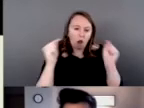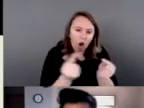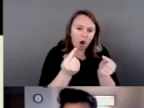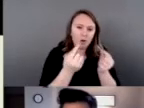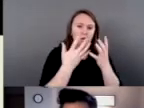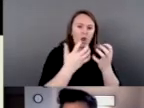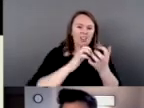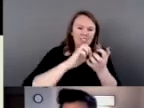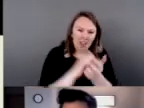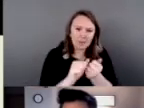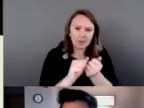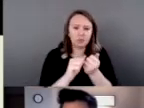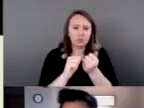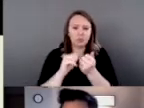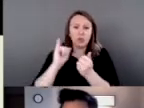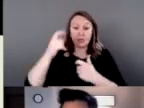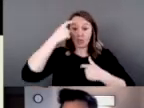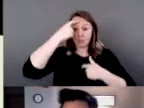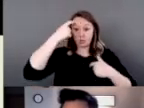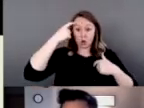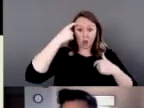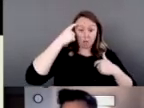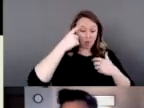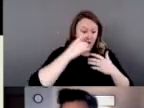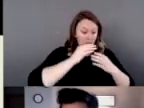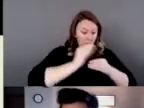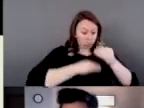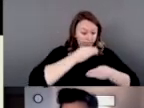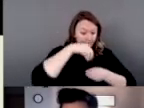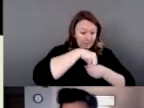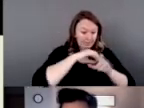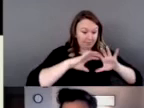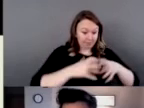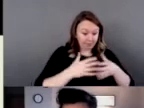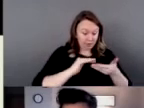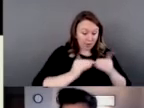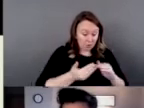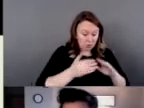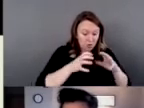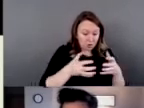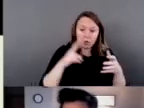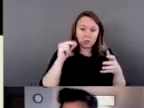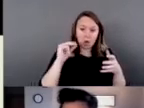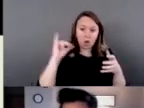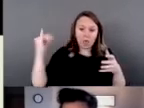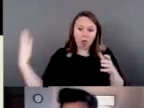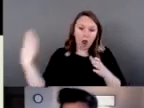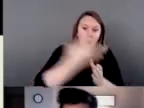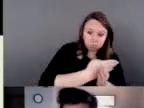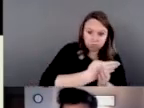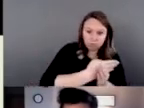this trauma doesn't exist within the community. It comes into the community and it creates all